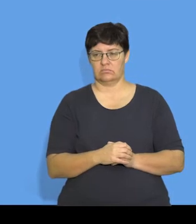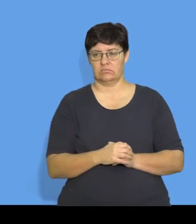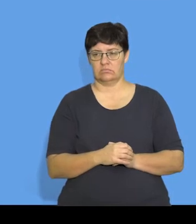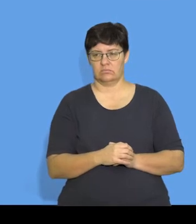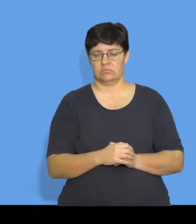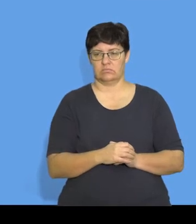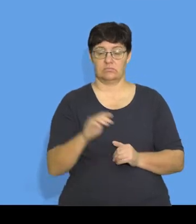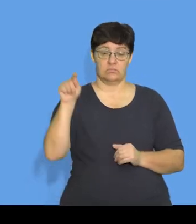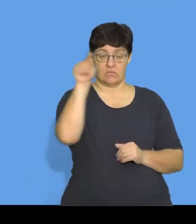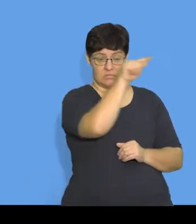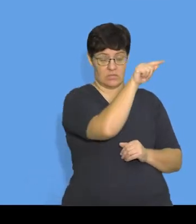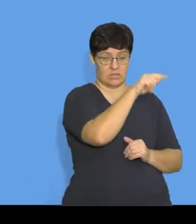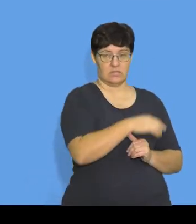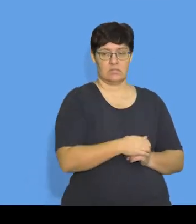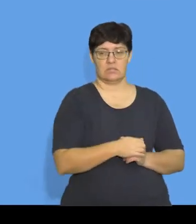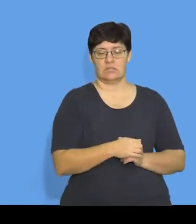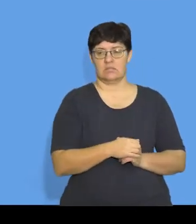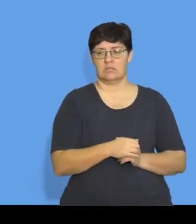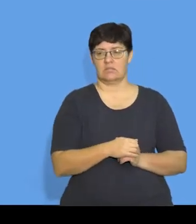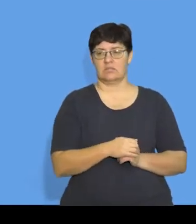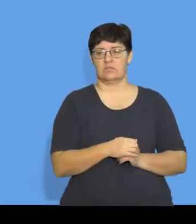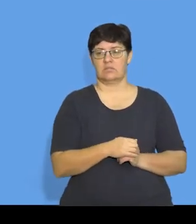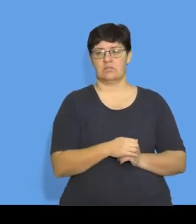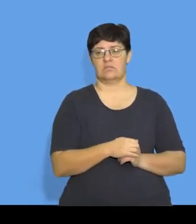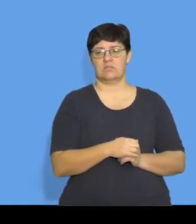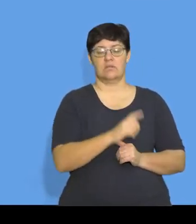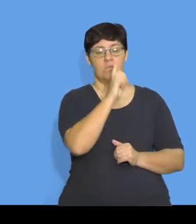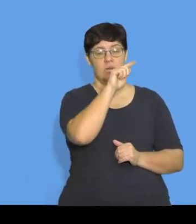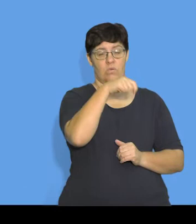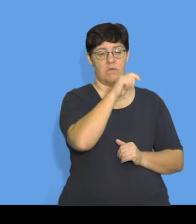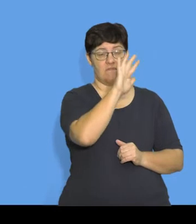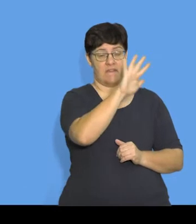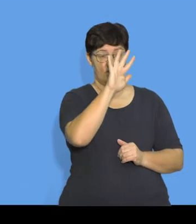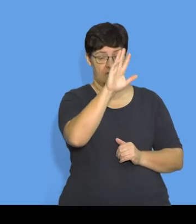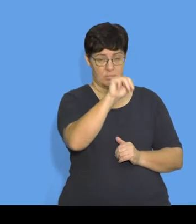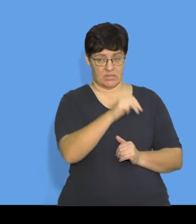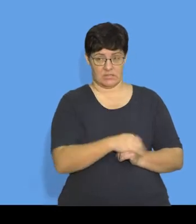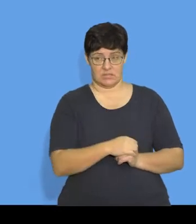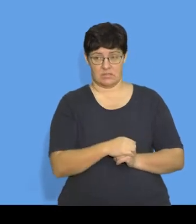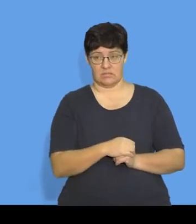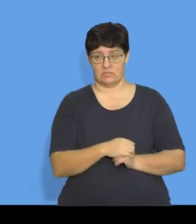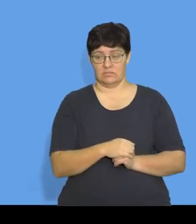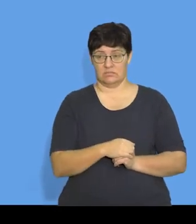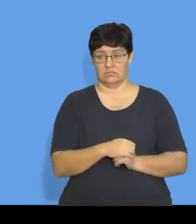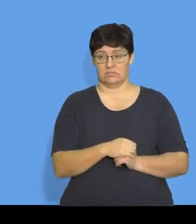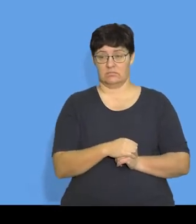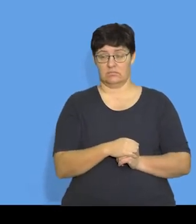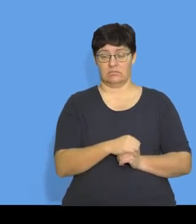this height was the first height, which was 1,55 meters. Don't forget this is delta